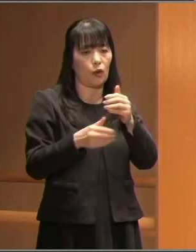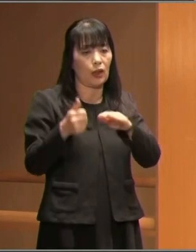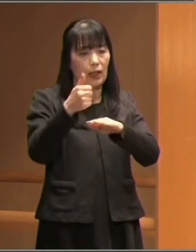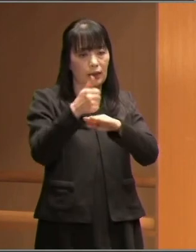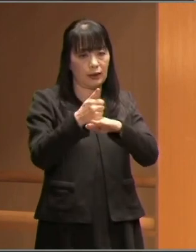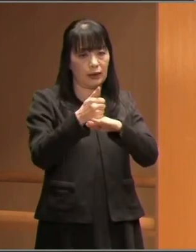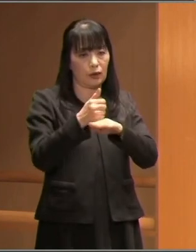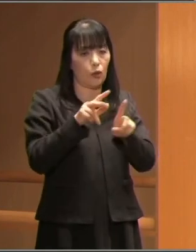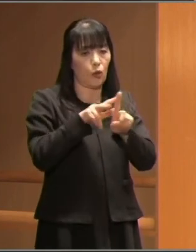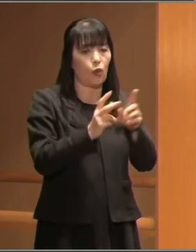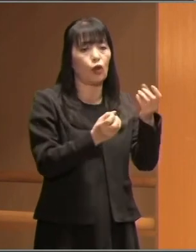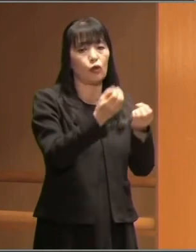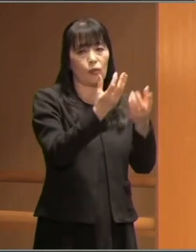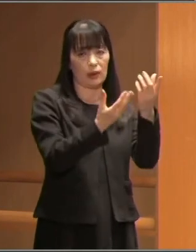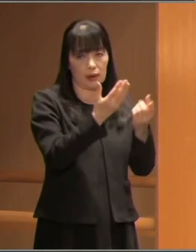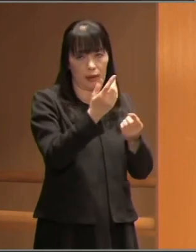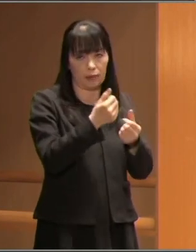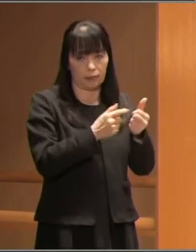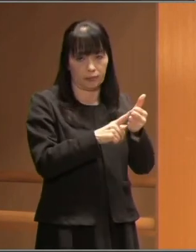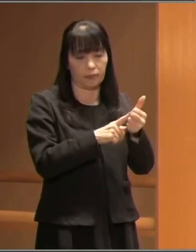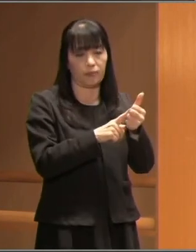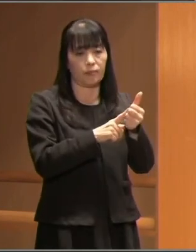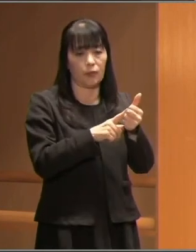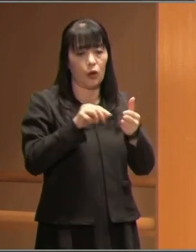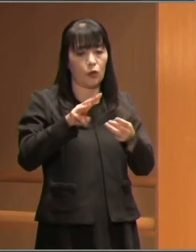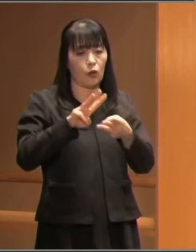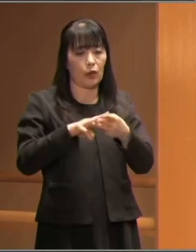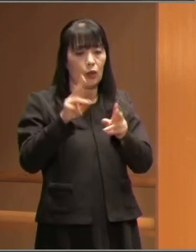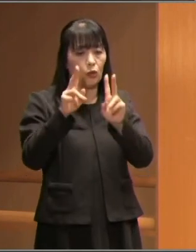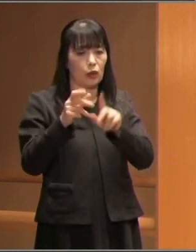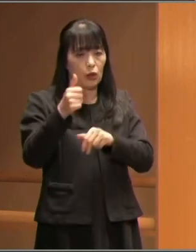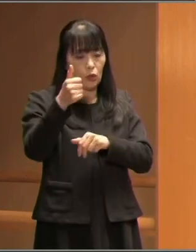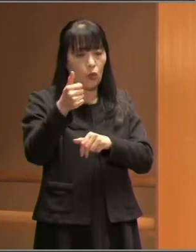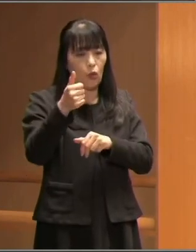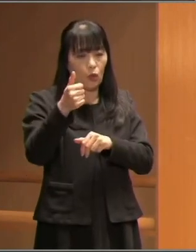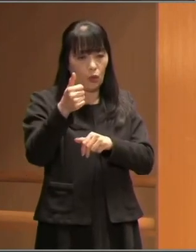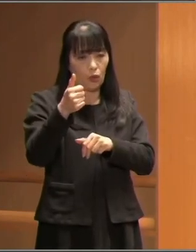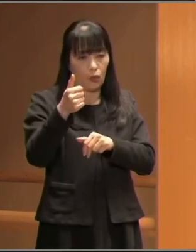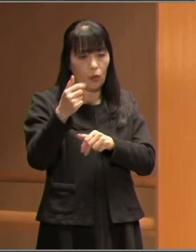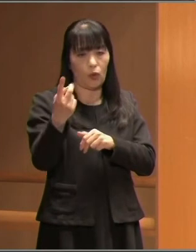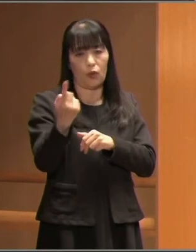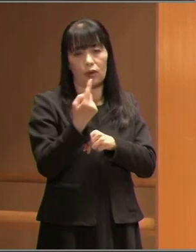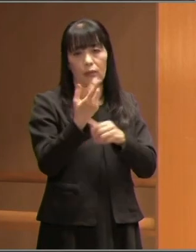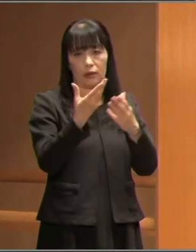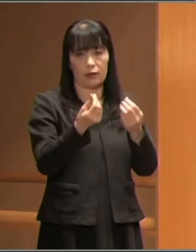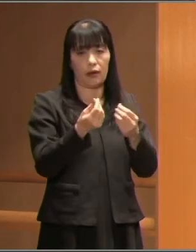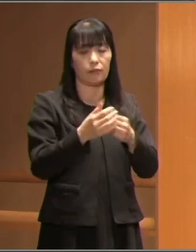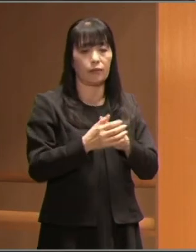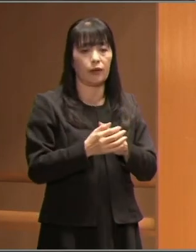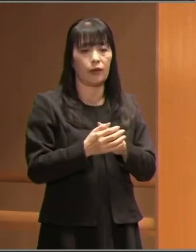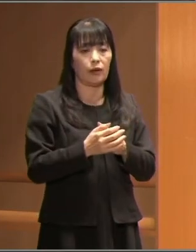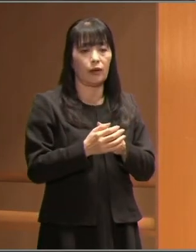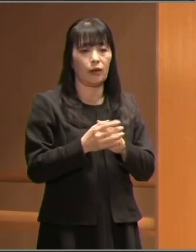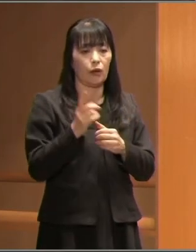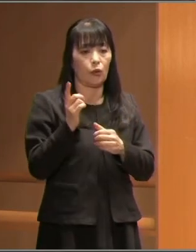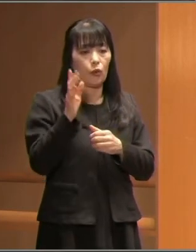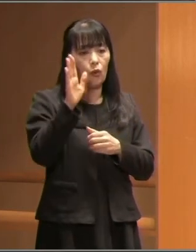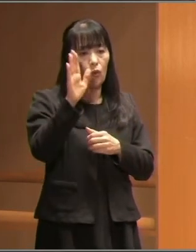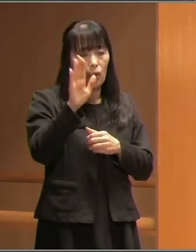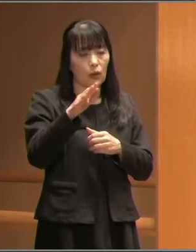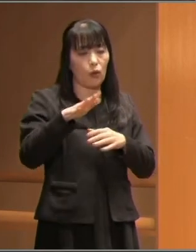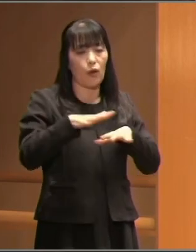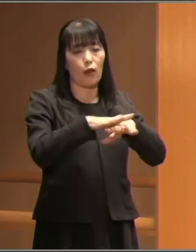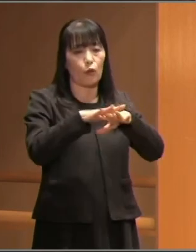Mr. Koizumi was the Minister of Ministry of Environment, and Akio Toyoda, the President of Toyota Motor